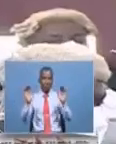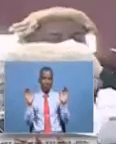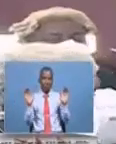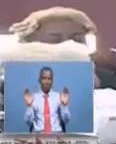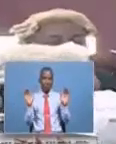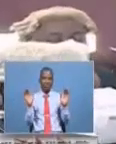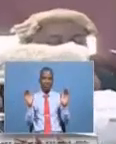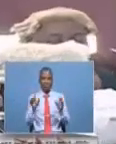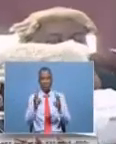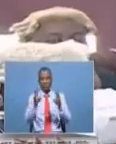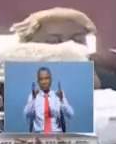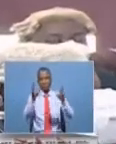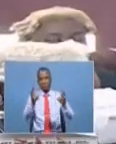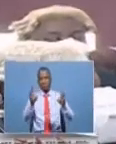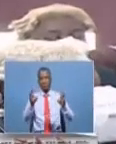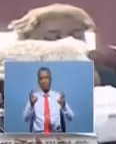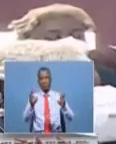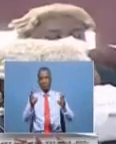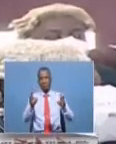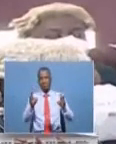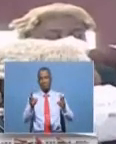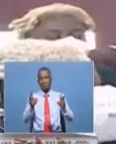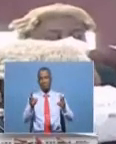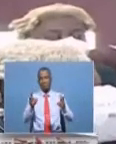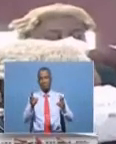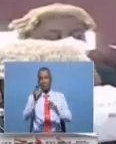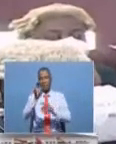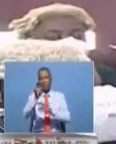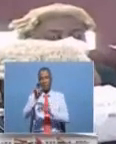statement of case that we have filed.